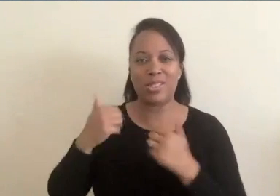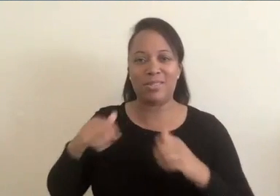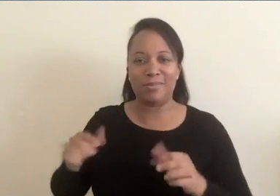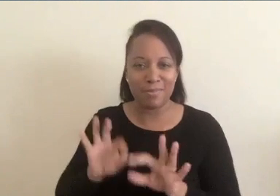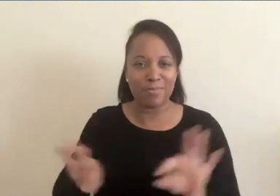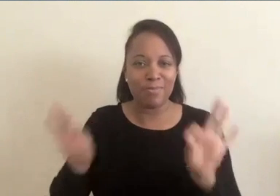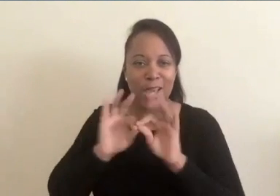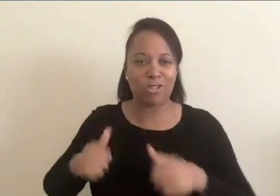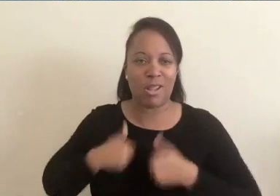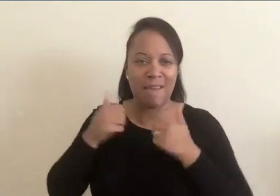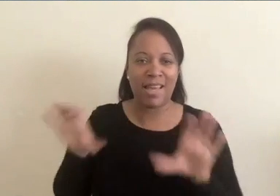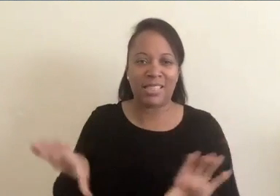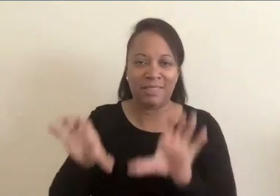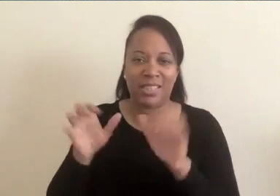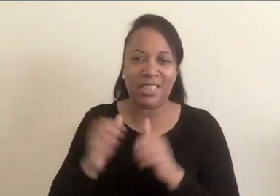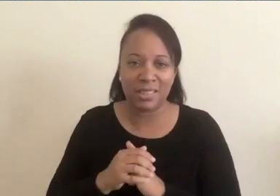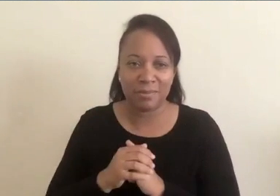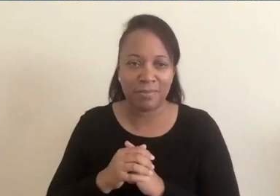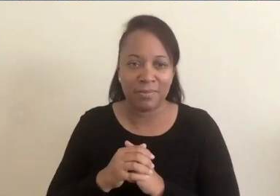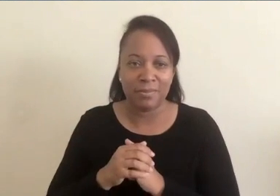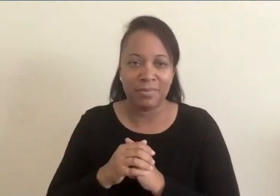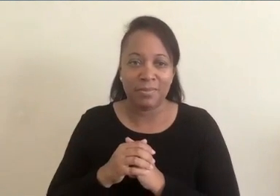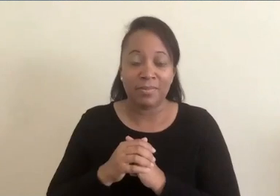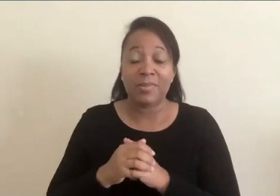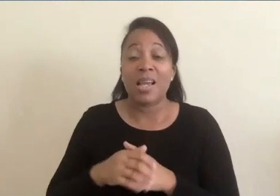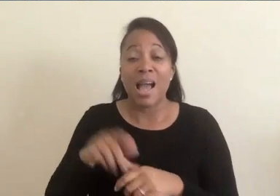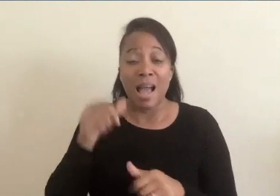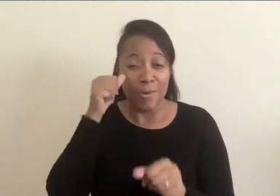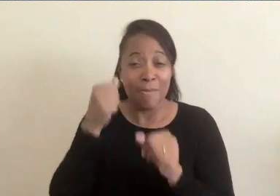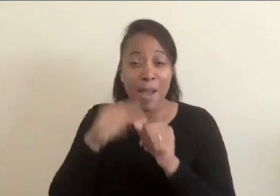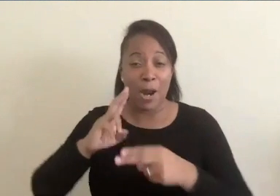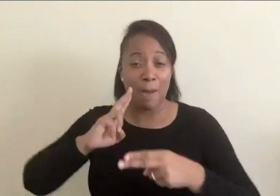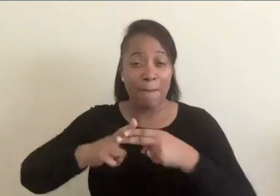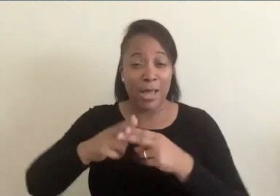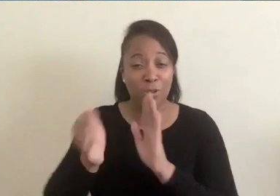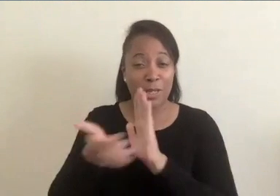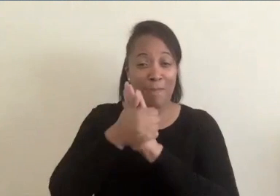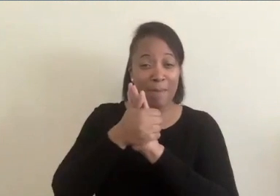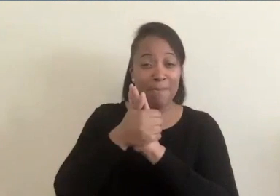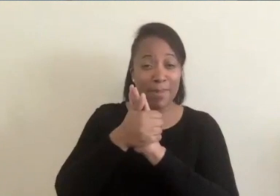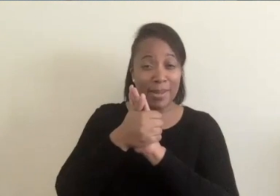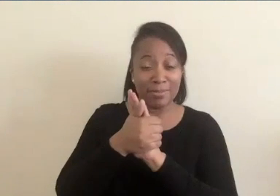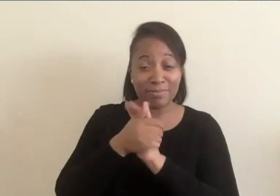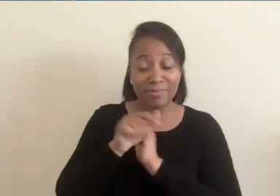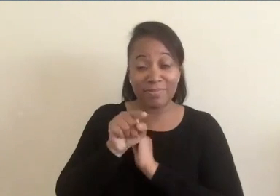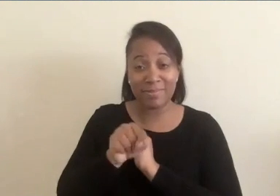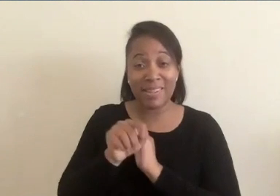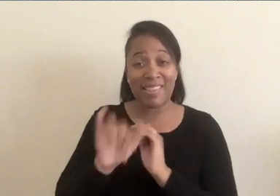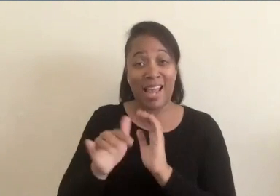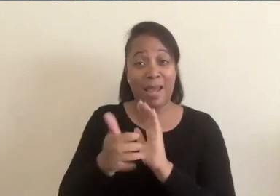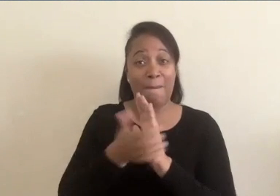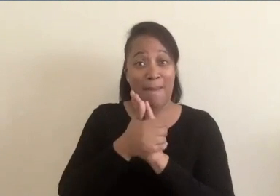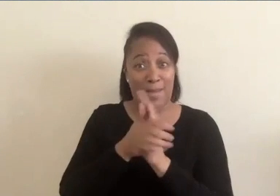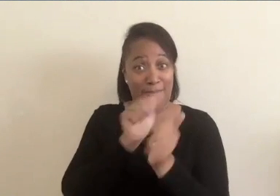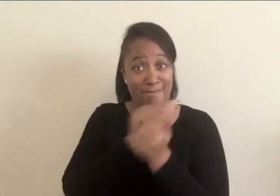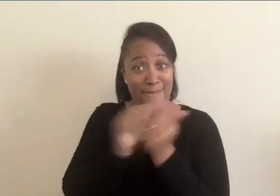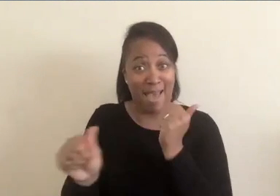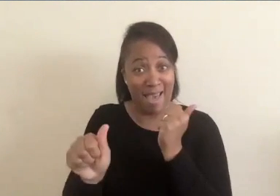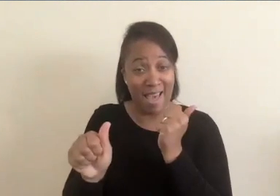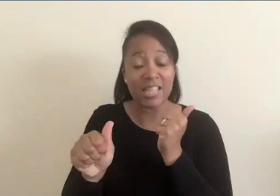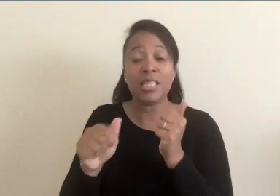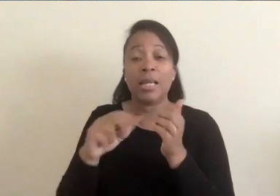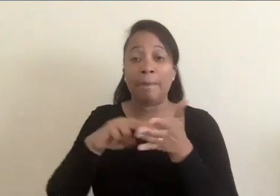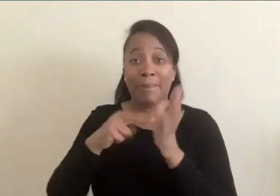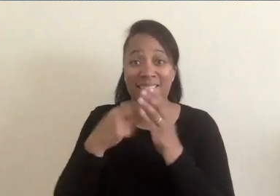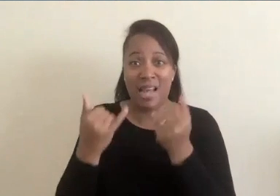activities. I told you that there was an amendment to the ADA, right? So when the amendment to the ADA was passed,